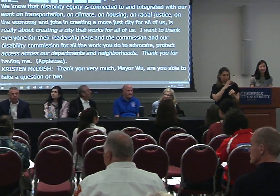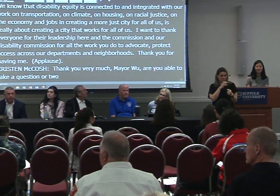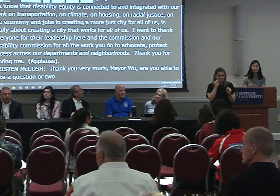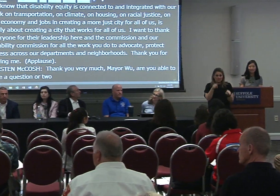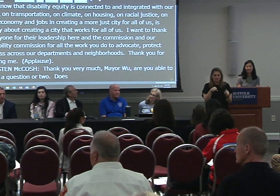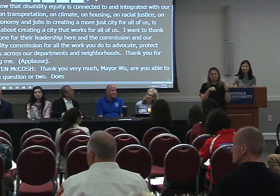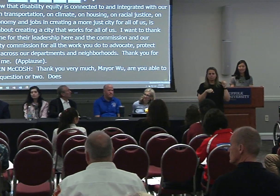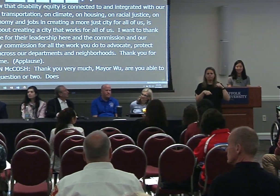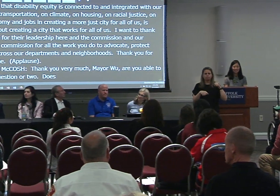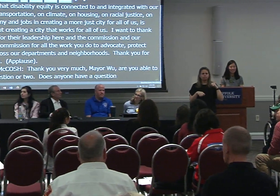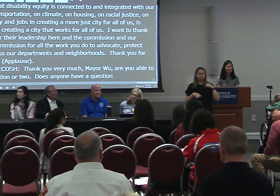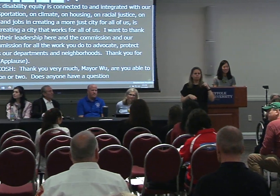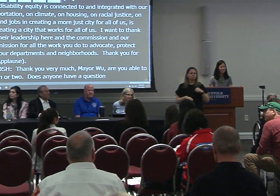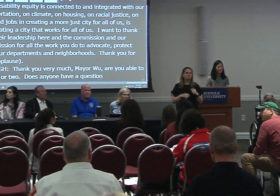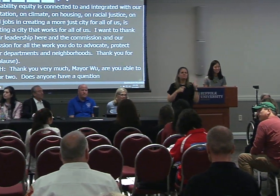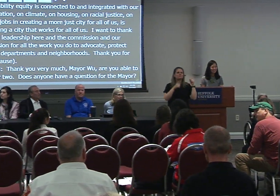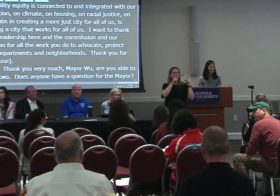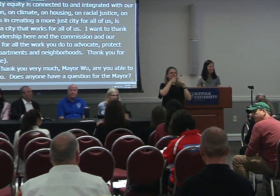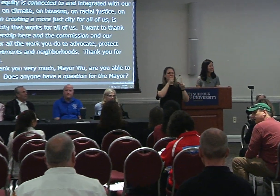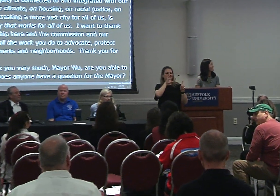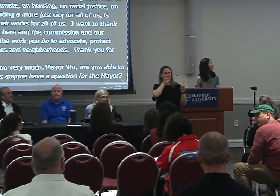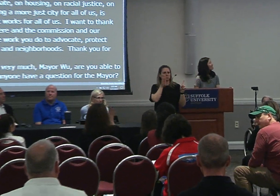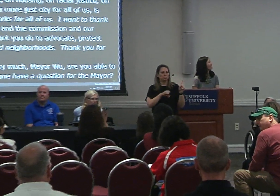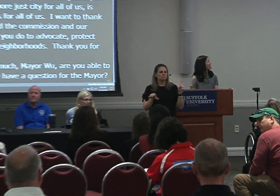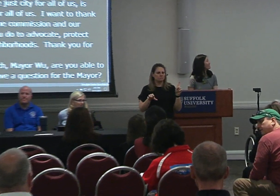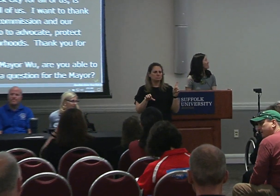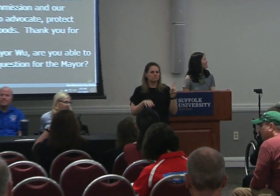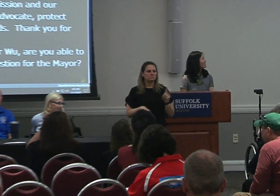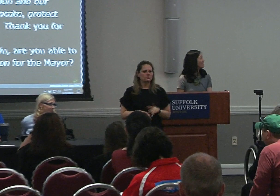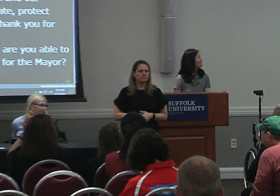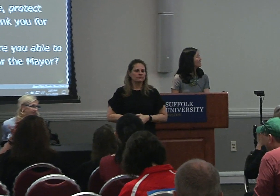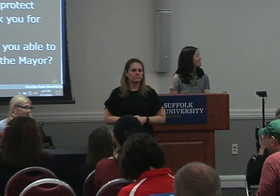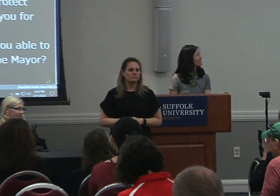Zoom included, I see at least one hand in the Zoom room.